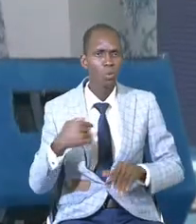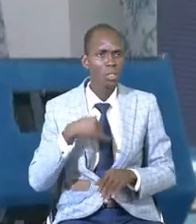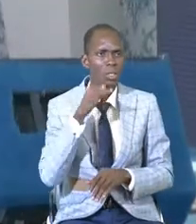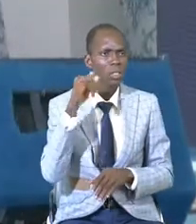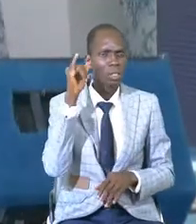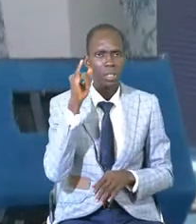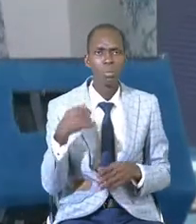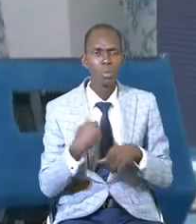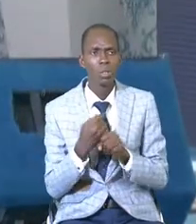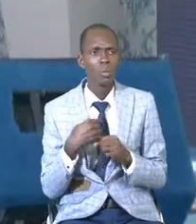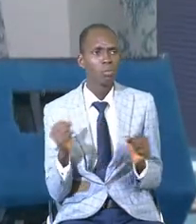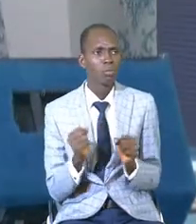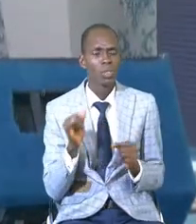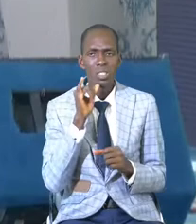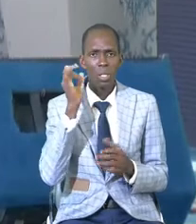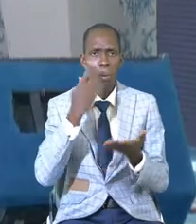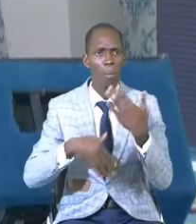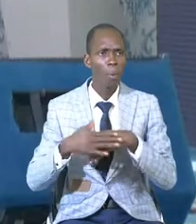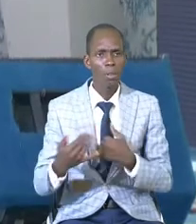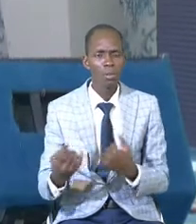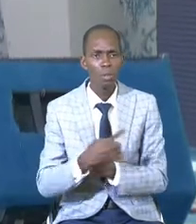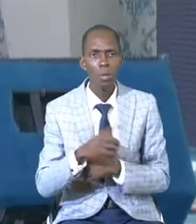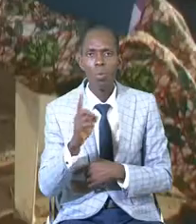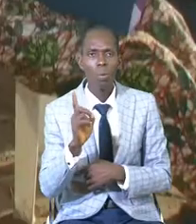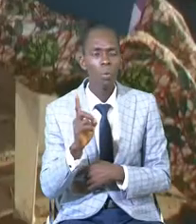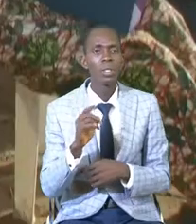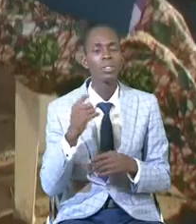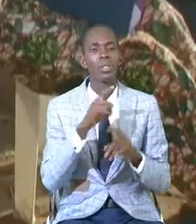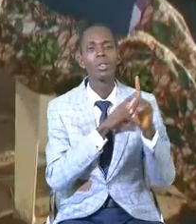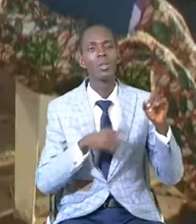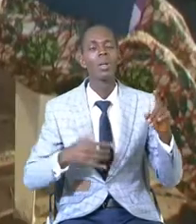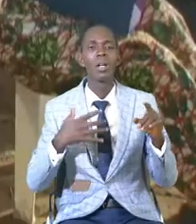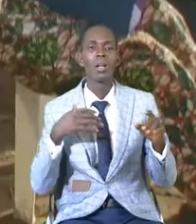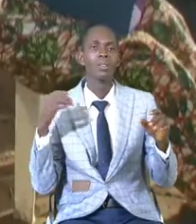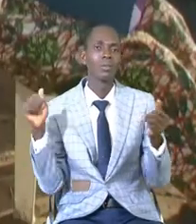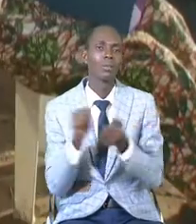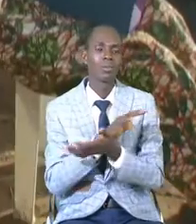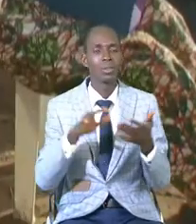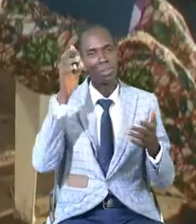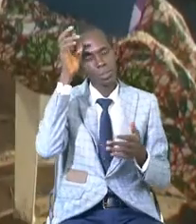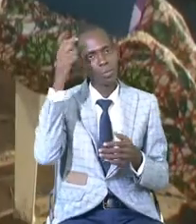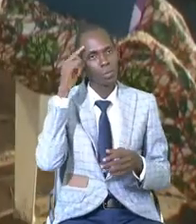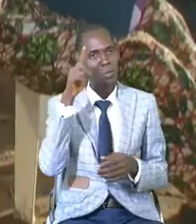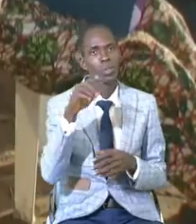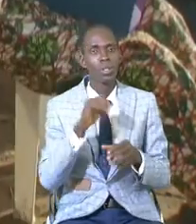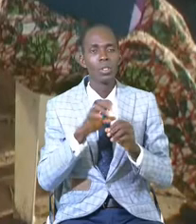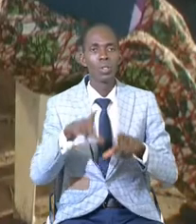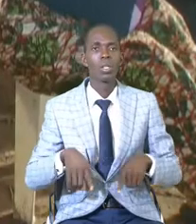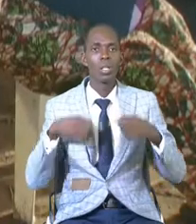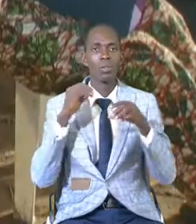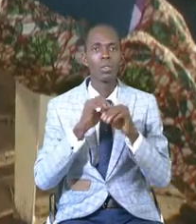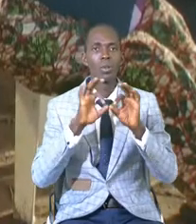He was coming back today. The Lord has taken care of him. In your life, in your family, in your